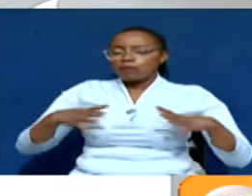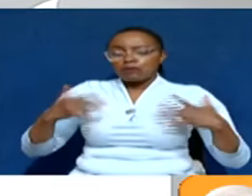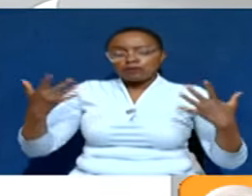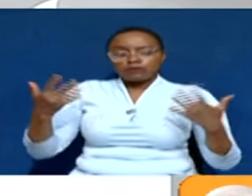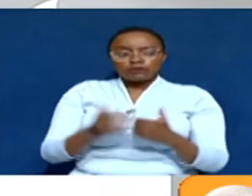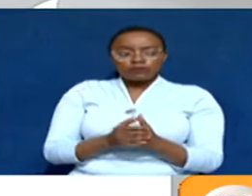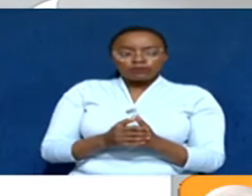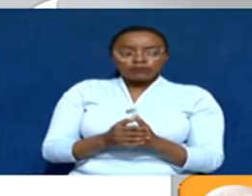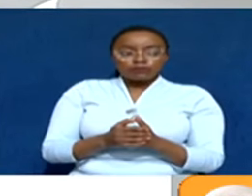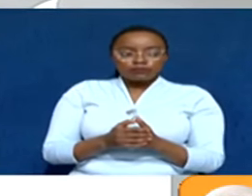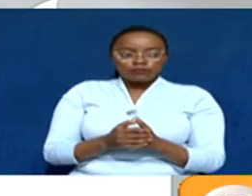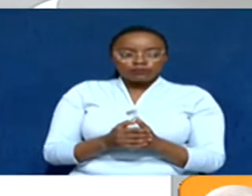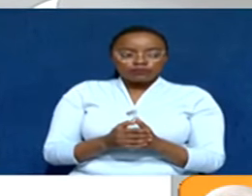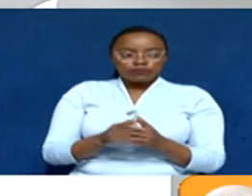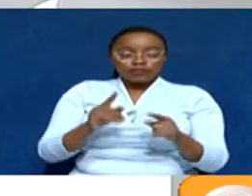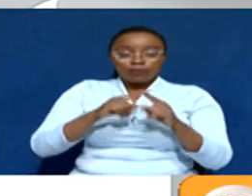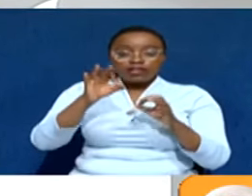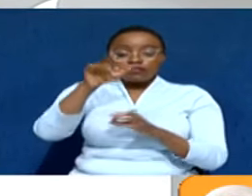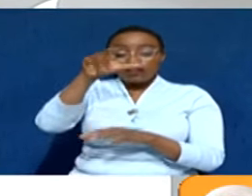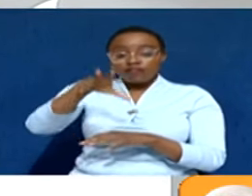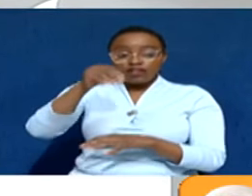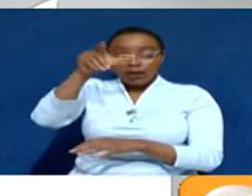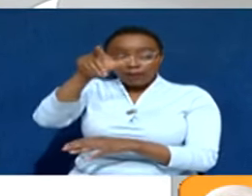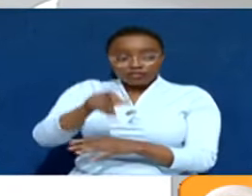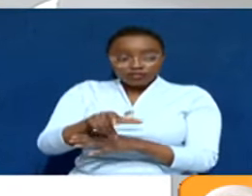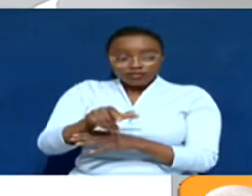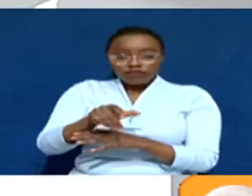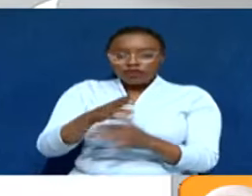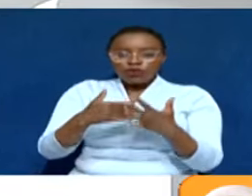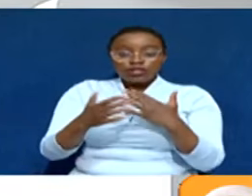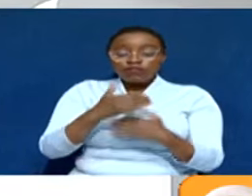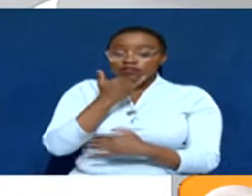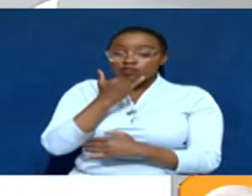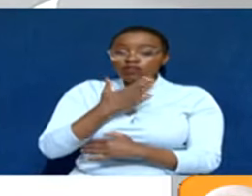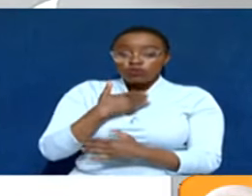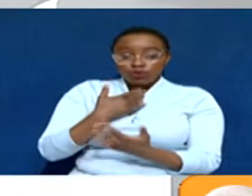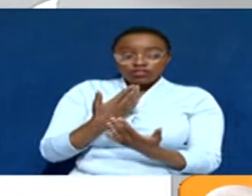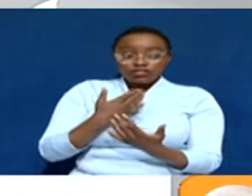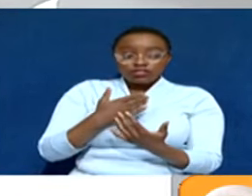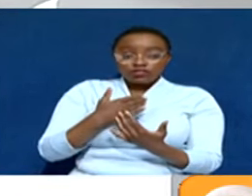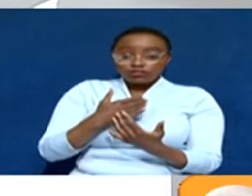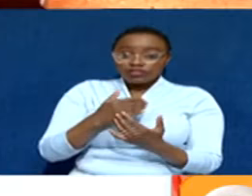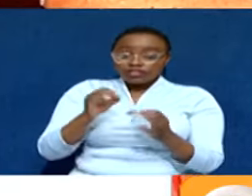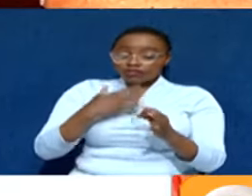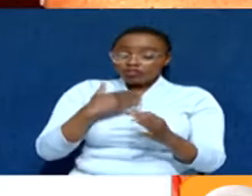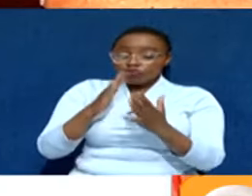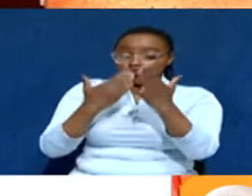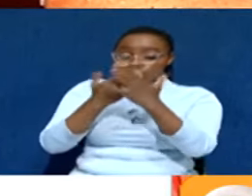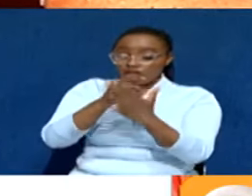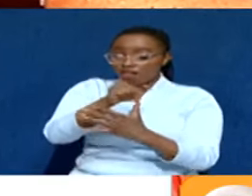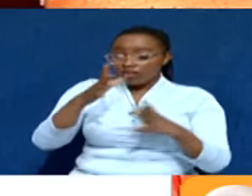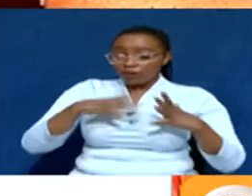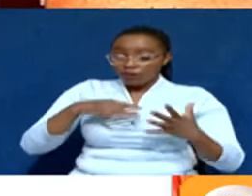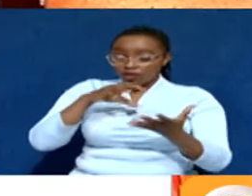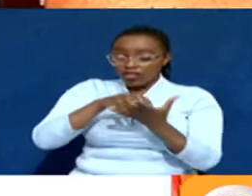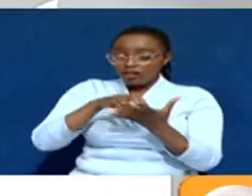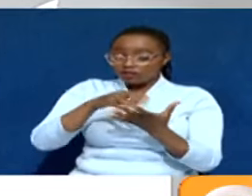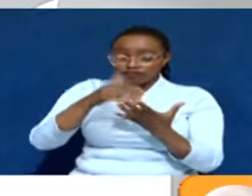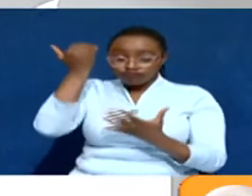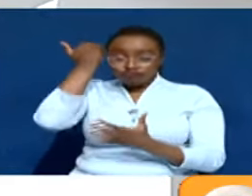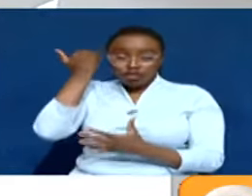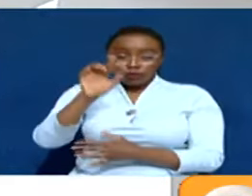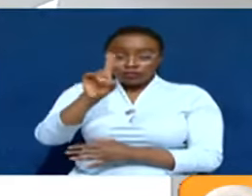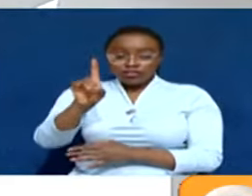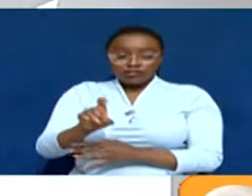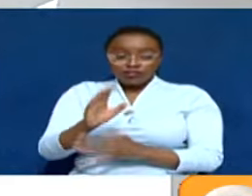Yeah. At least, lakini ningepata mtu wa kuniuliza what went wrong? Would you still want to? Yeah. Would you sue them? Yeah. To file a case, sir.